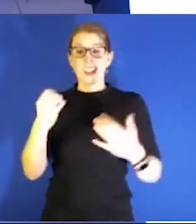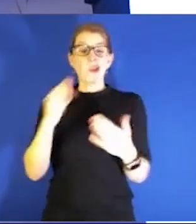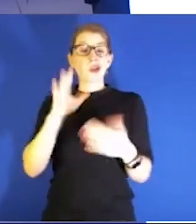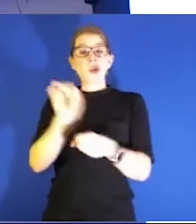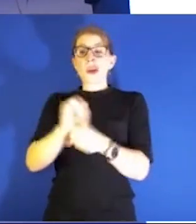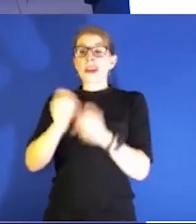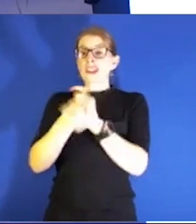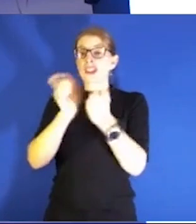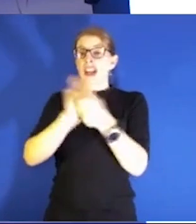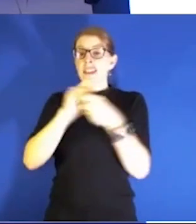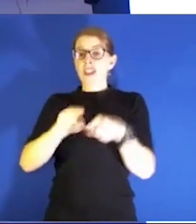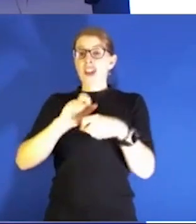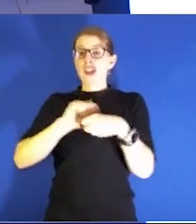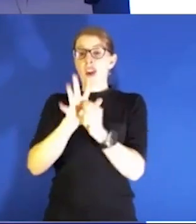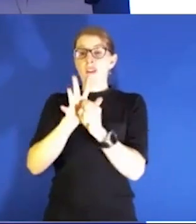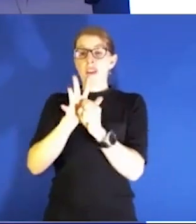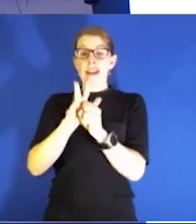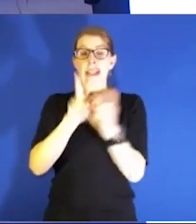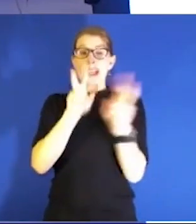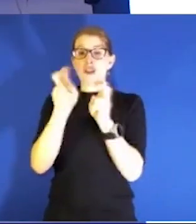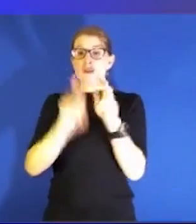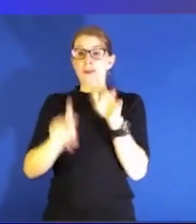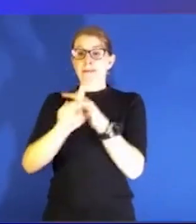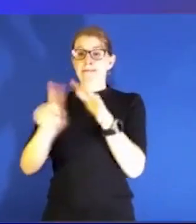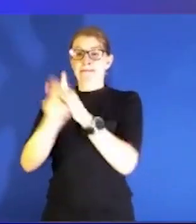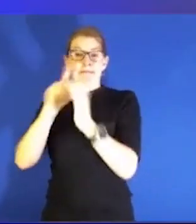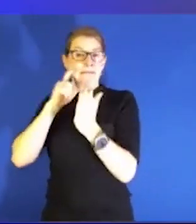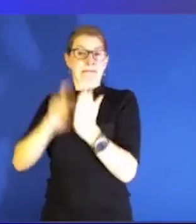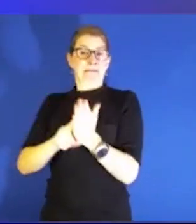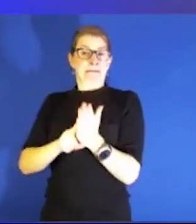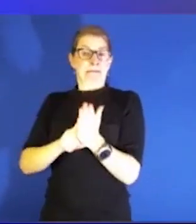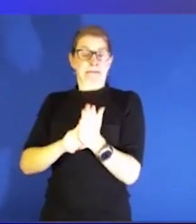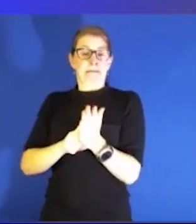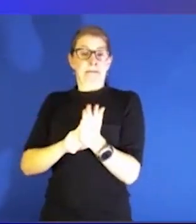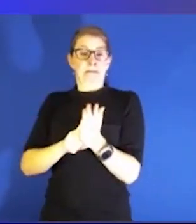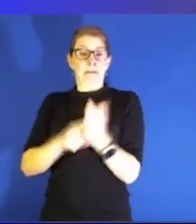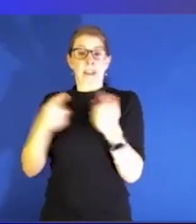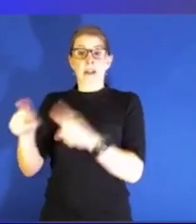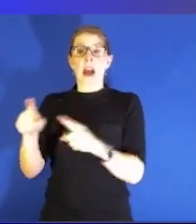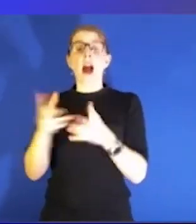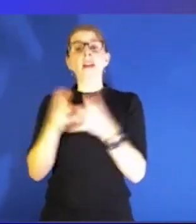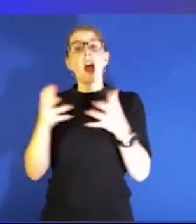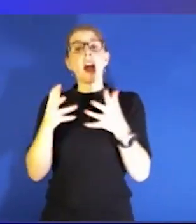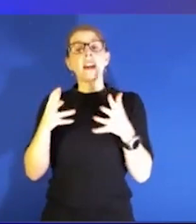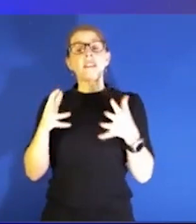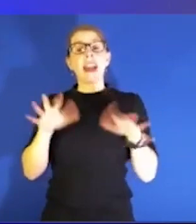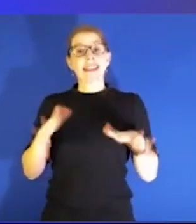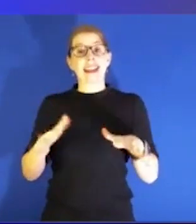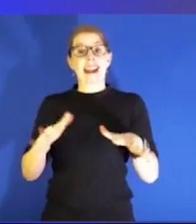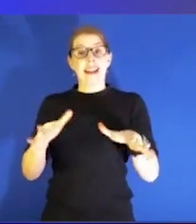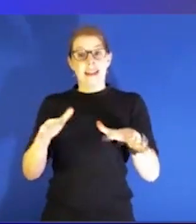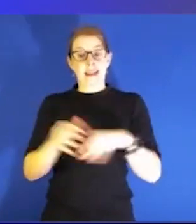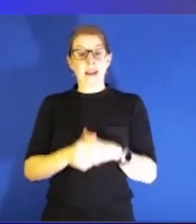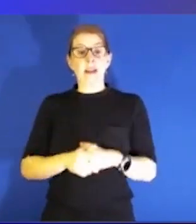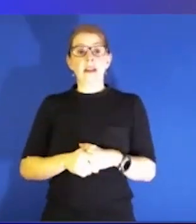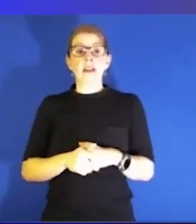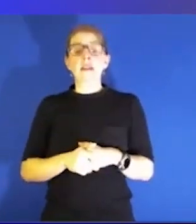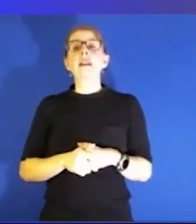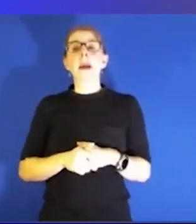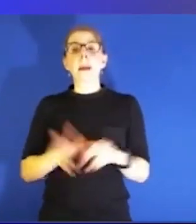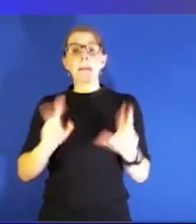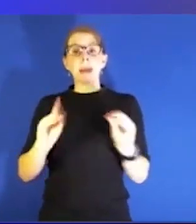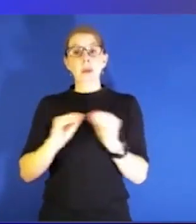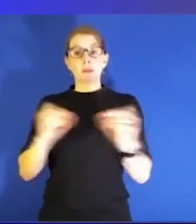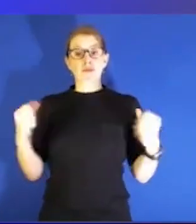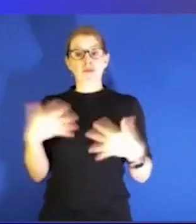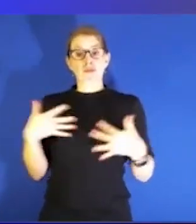that are standing out? Just what's it been like for you? Sure. Well, a lot of anxiety. I think there's a lot more people that are just in fear and